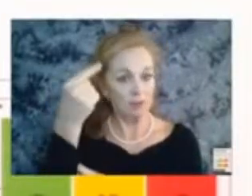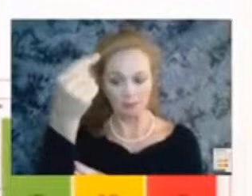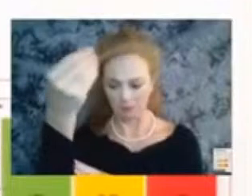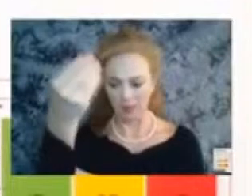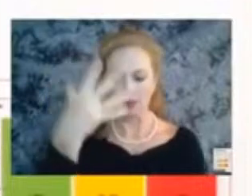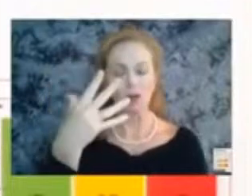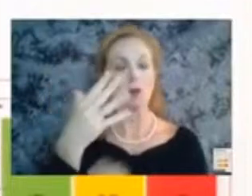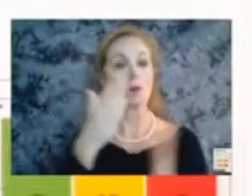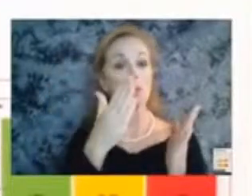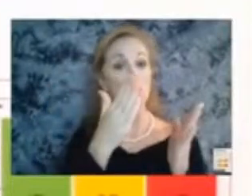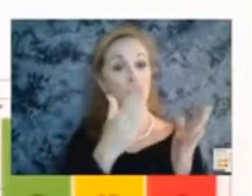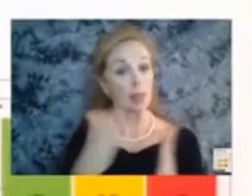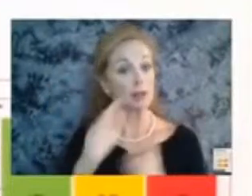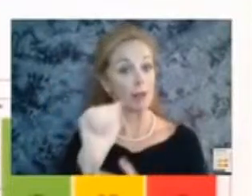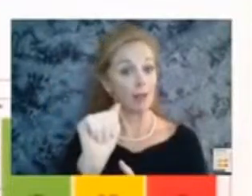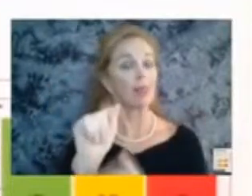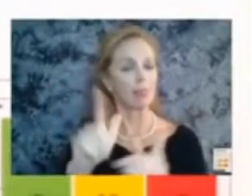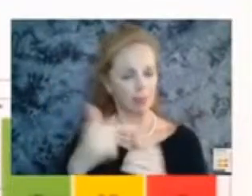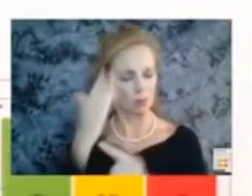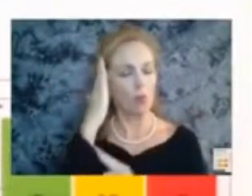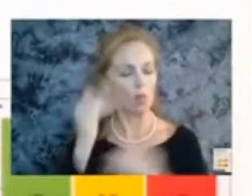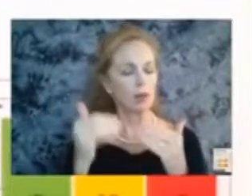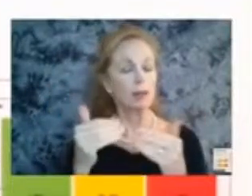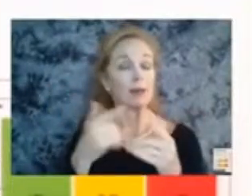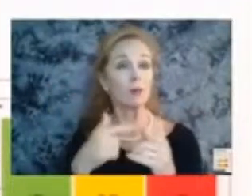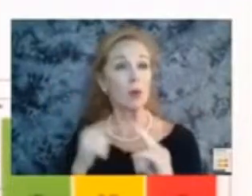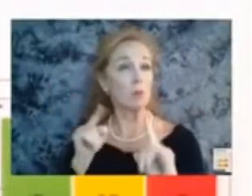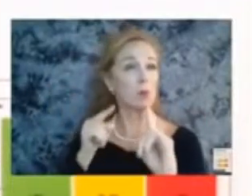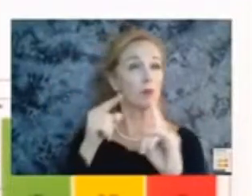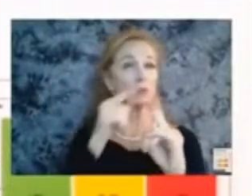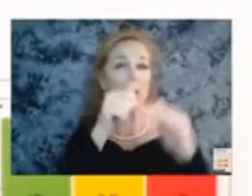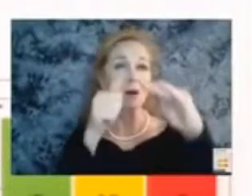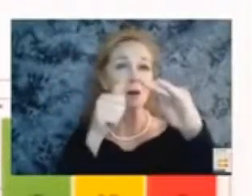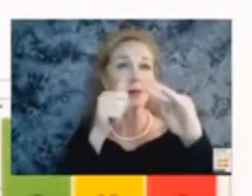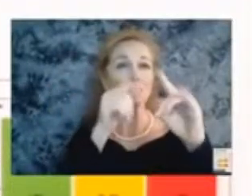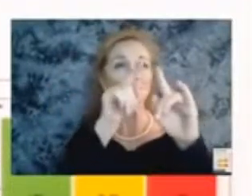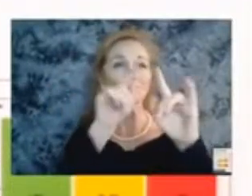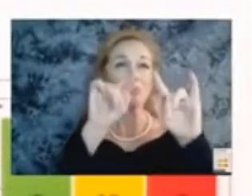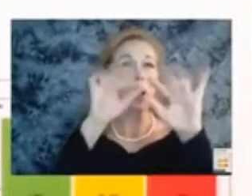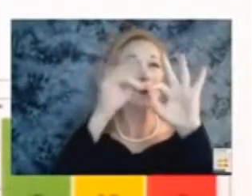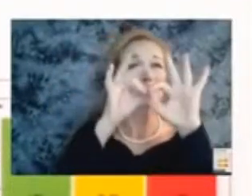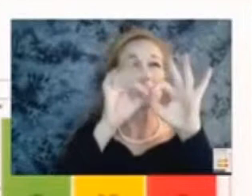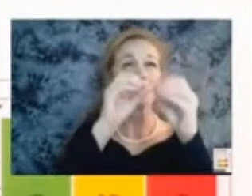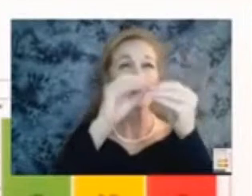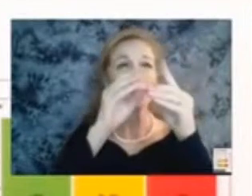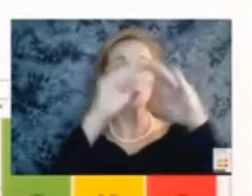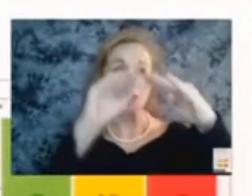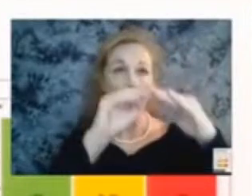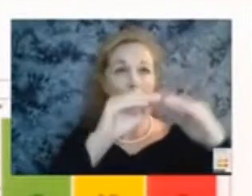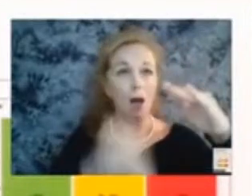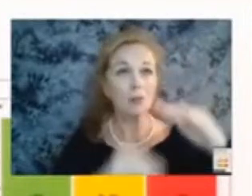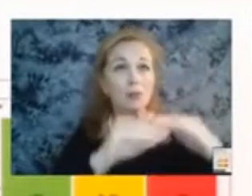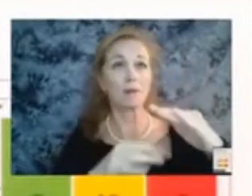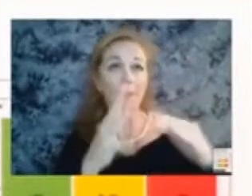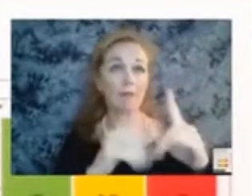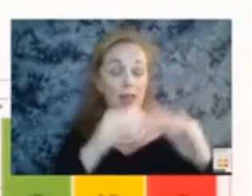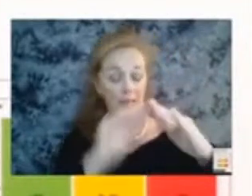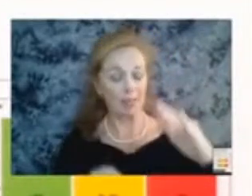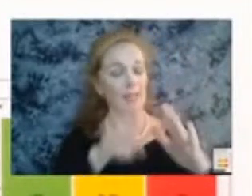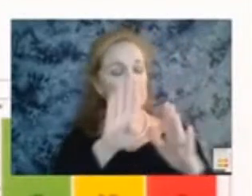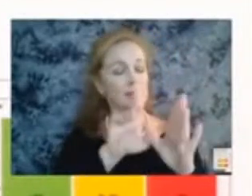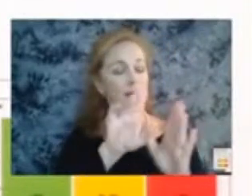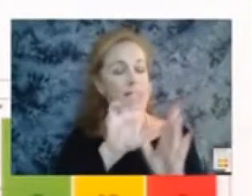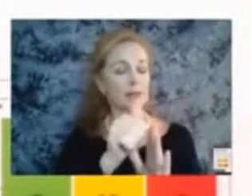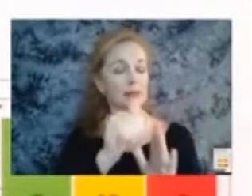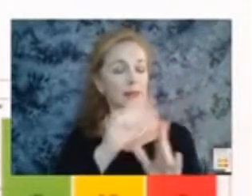So I want you to understand, if we move towards metrics that are under 5 and under less than 10 cases per 100,000, we are